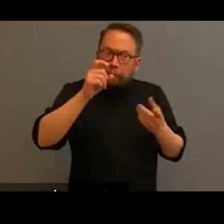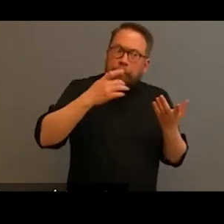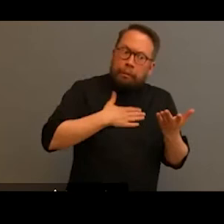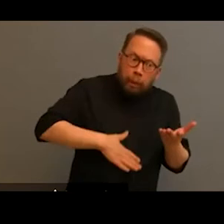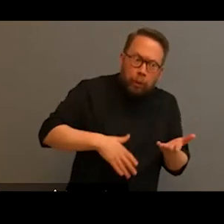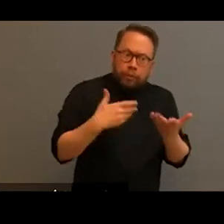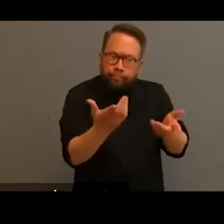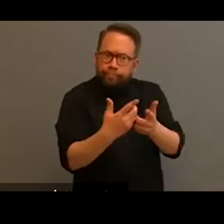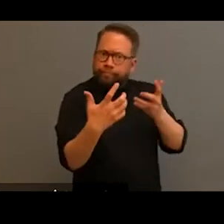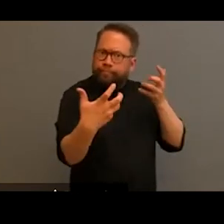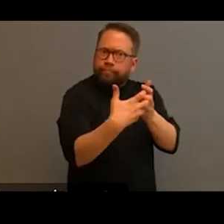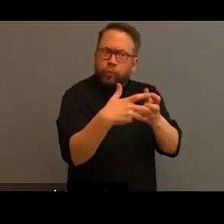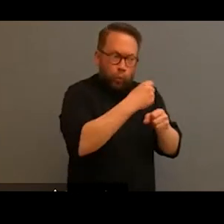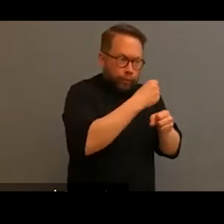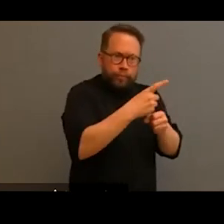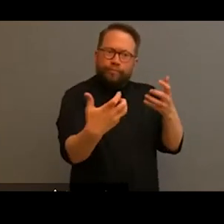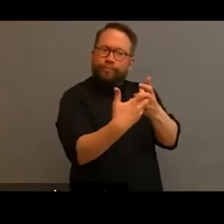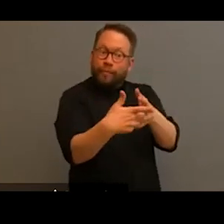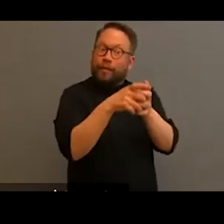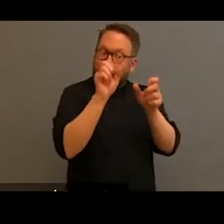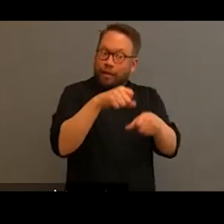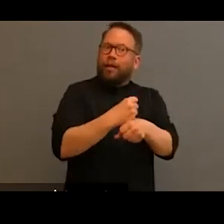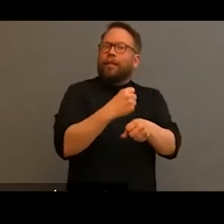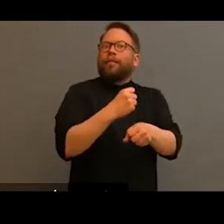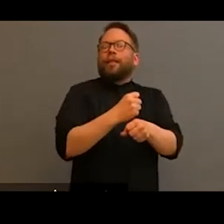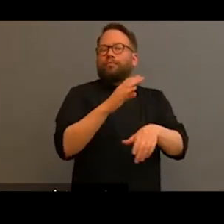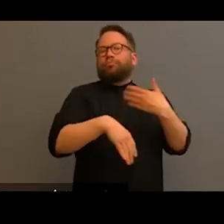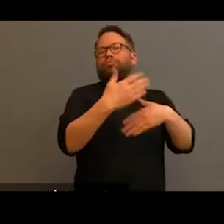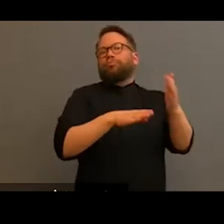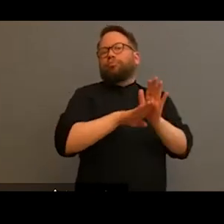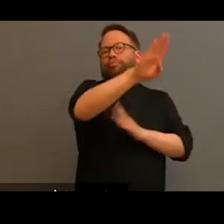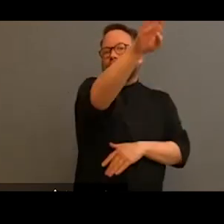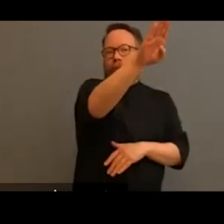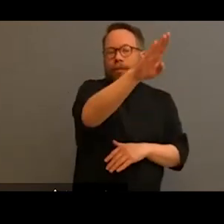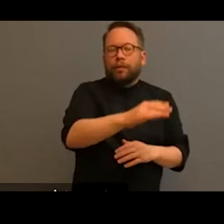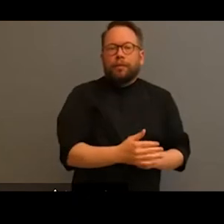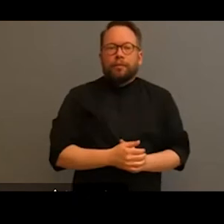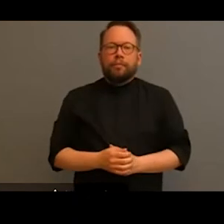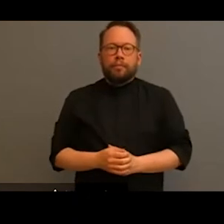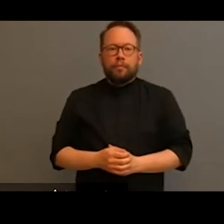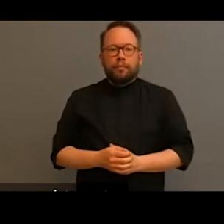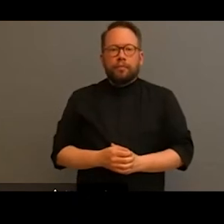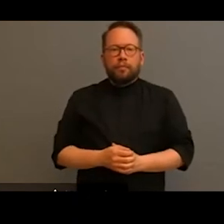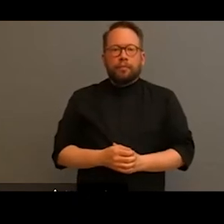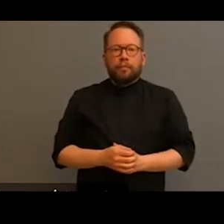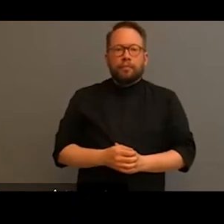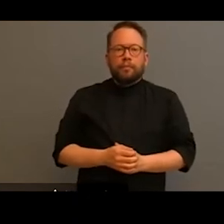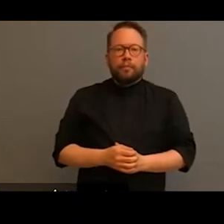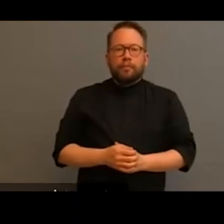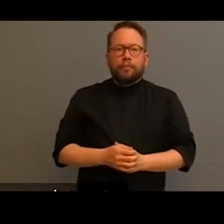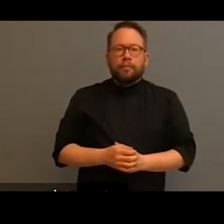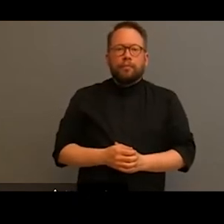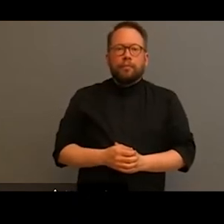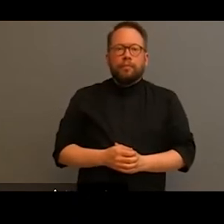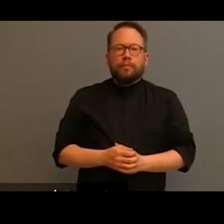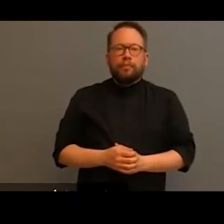unemployment, we'll see if we can get a new slide here. here we